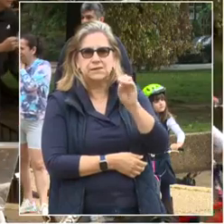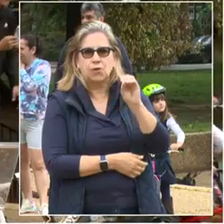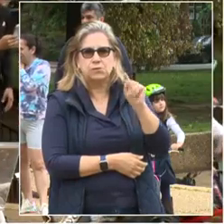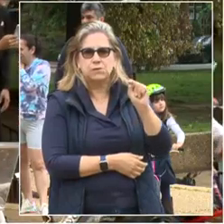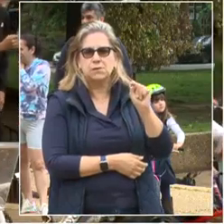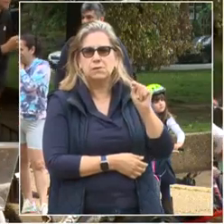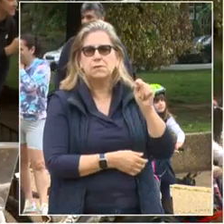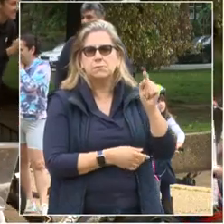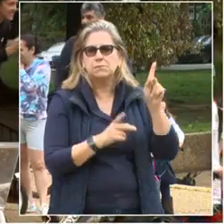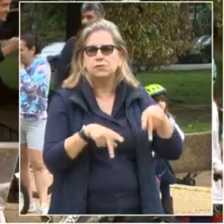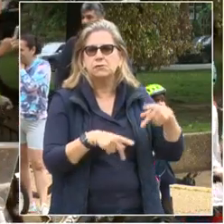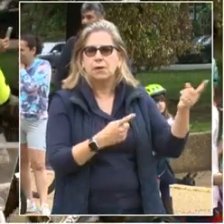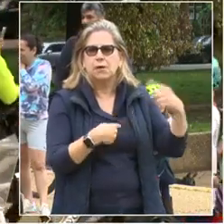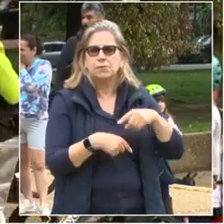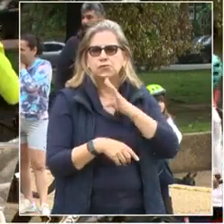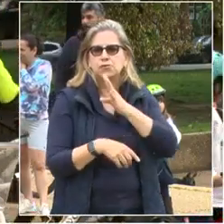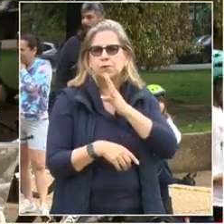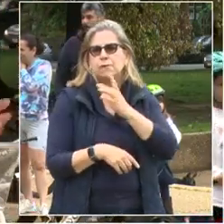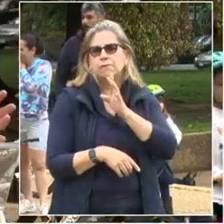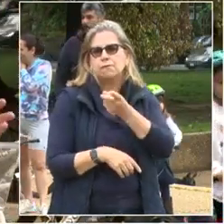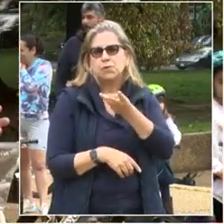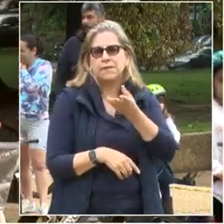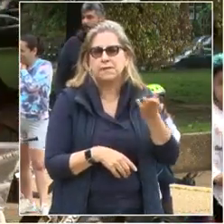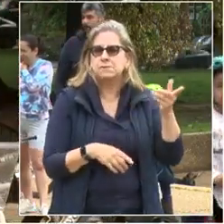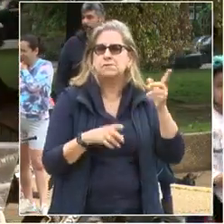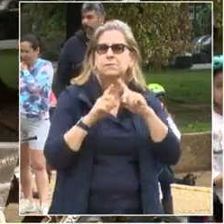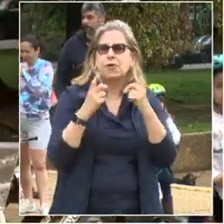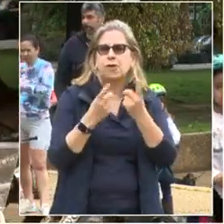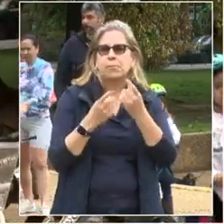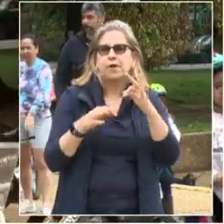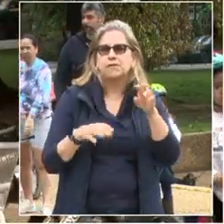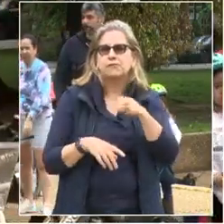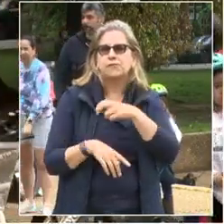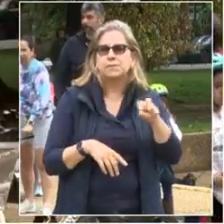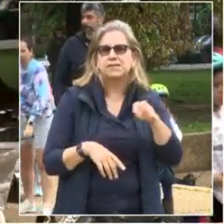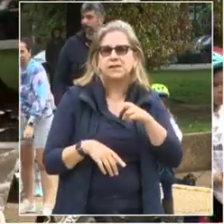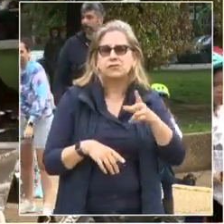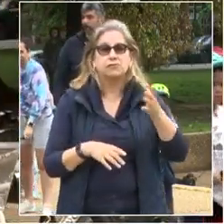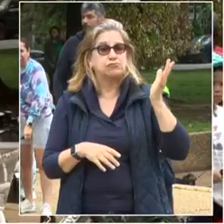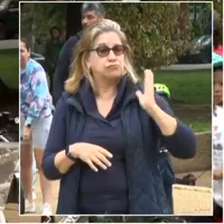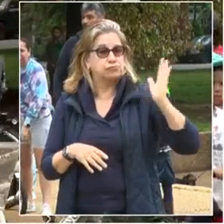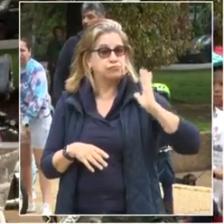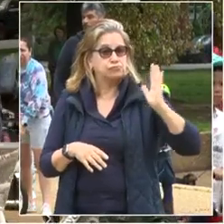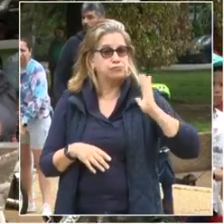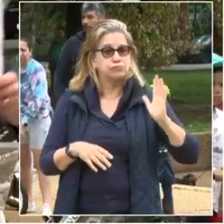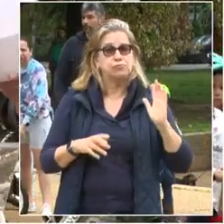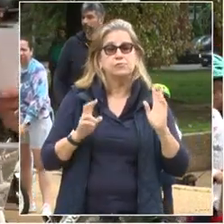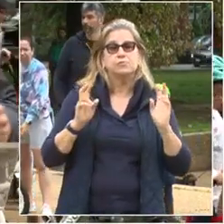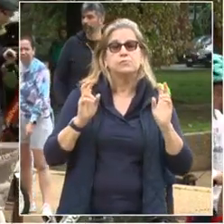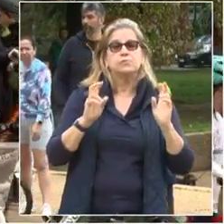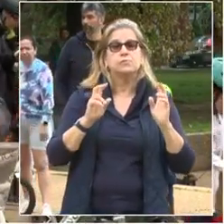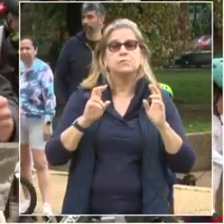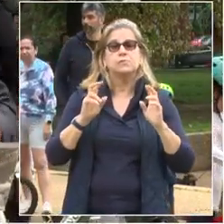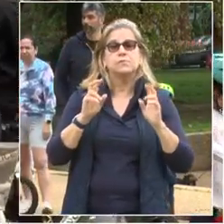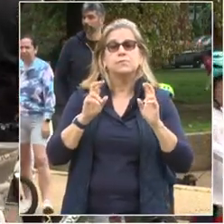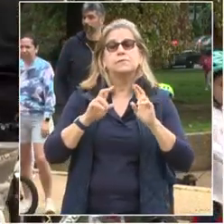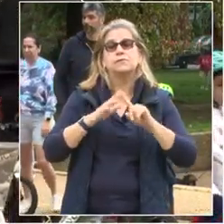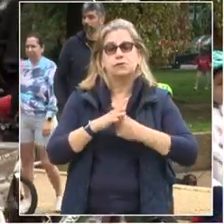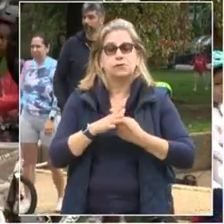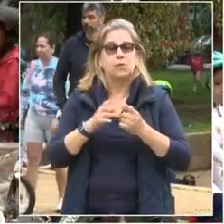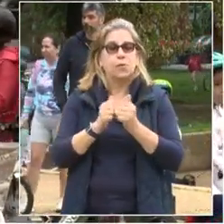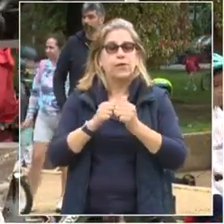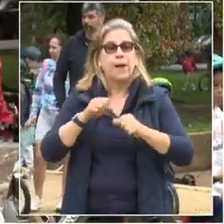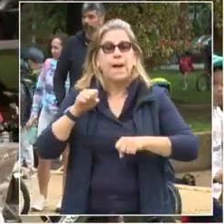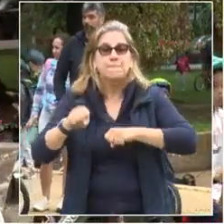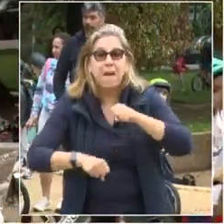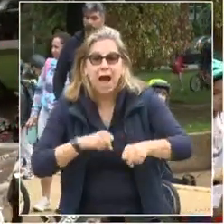before. You know, part of the excitement around a walk to school day and a bike to school day is all the kids, the families headed to